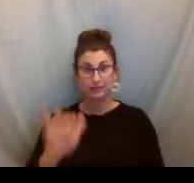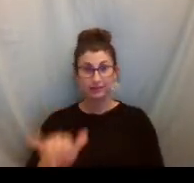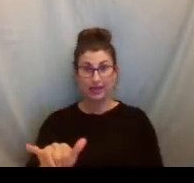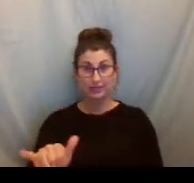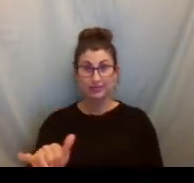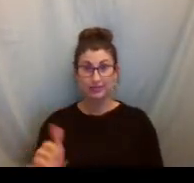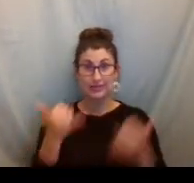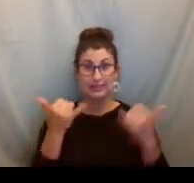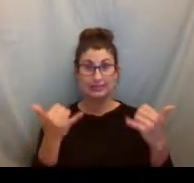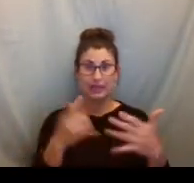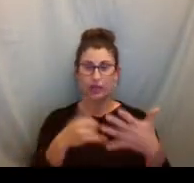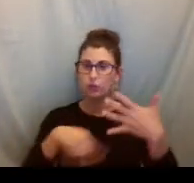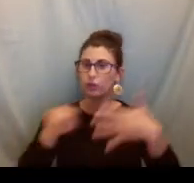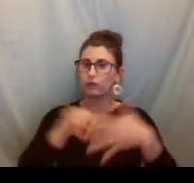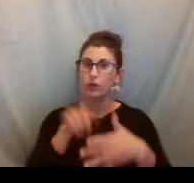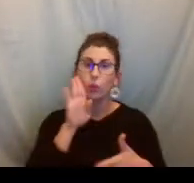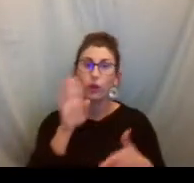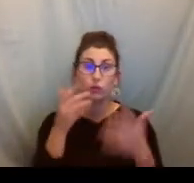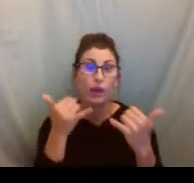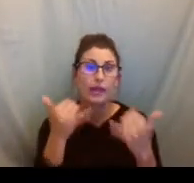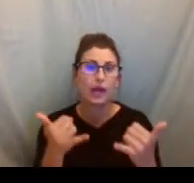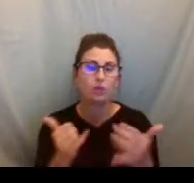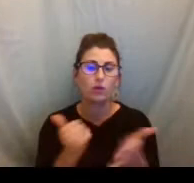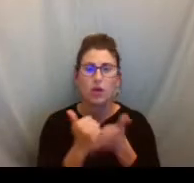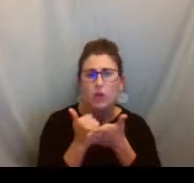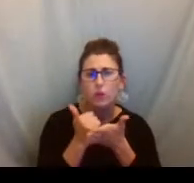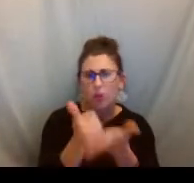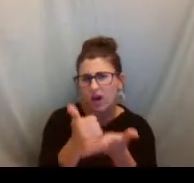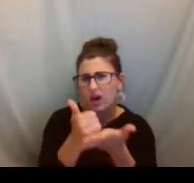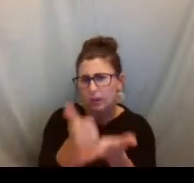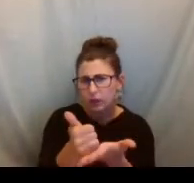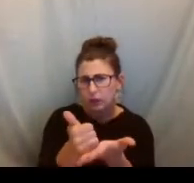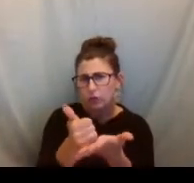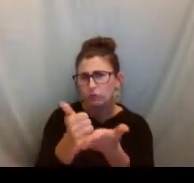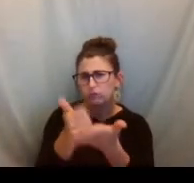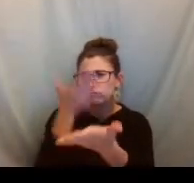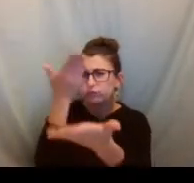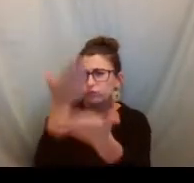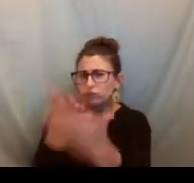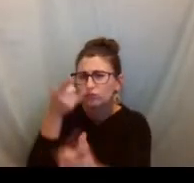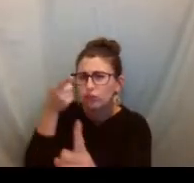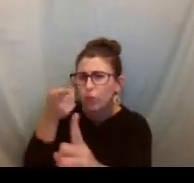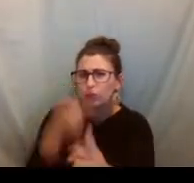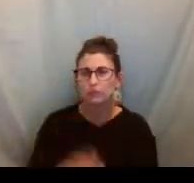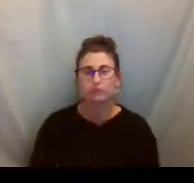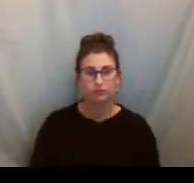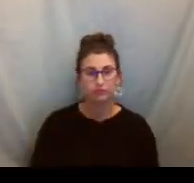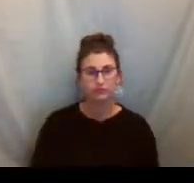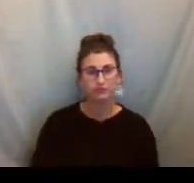we are going to review right now to help us get to this goal.